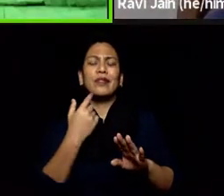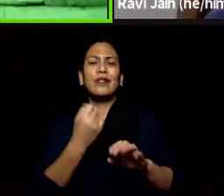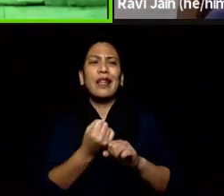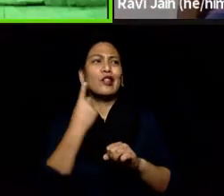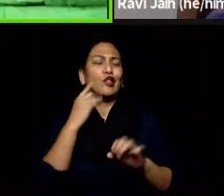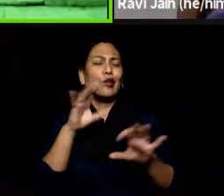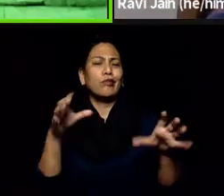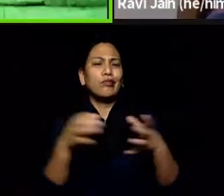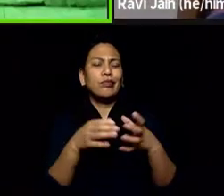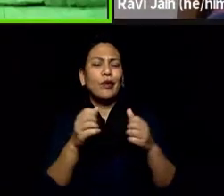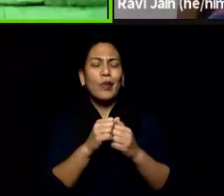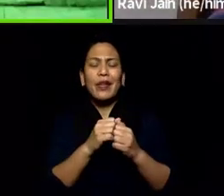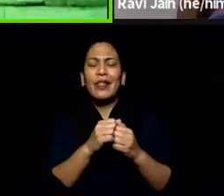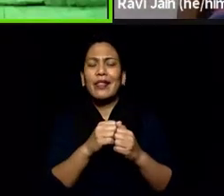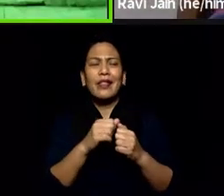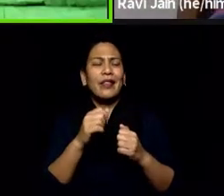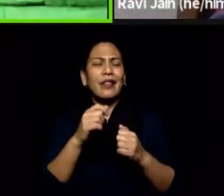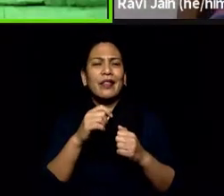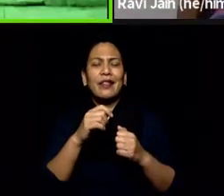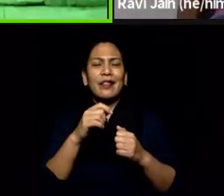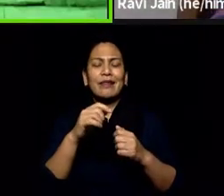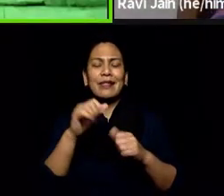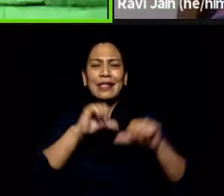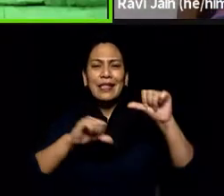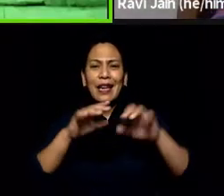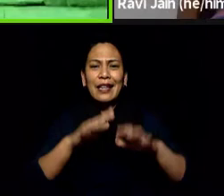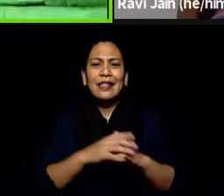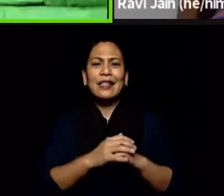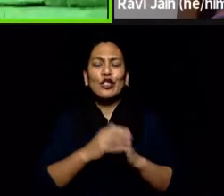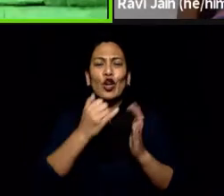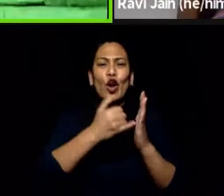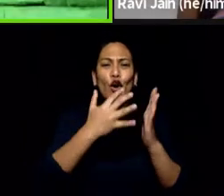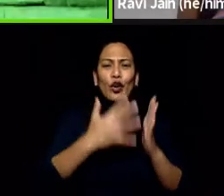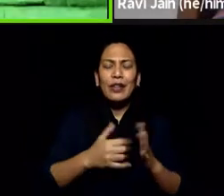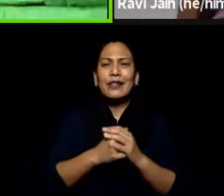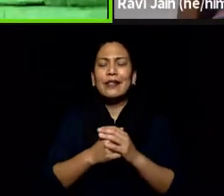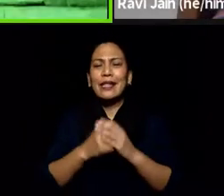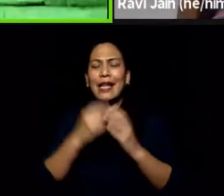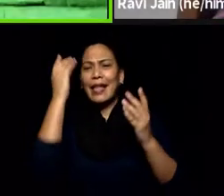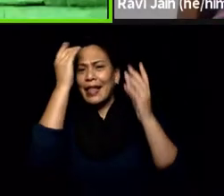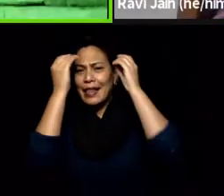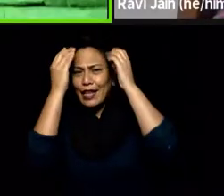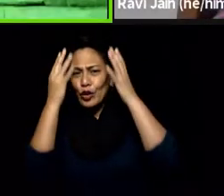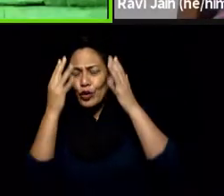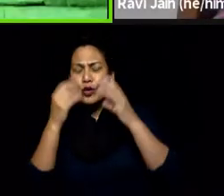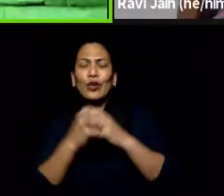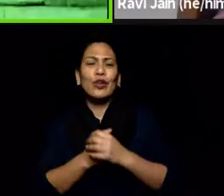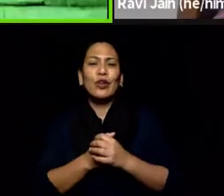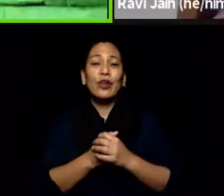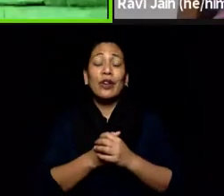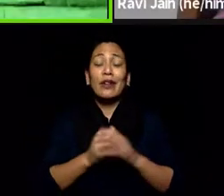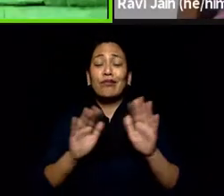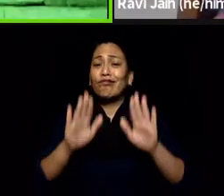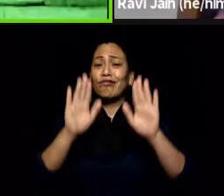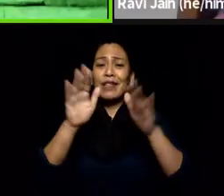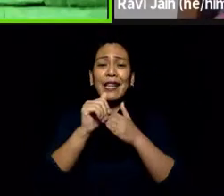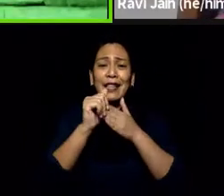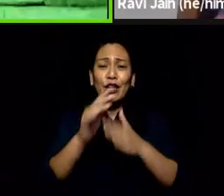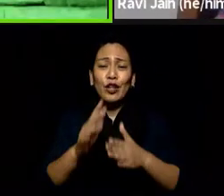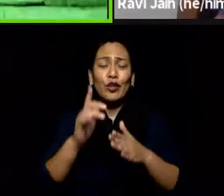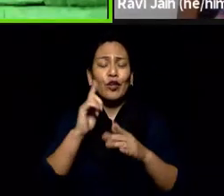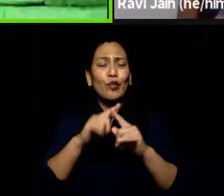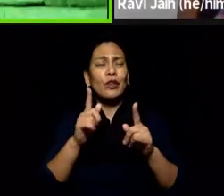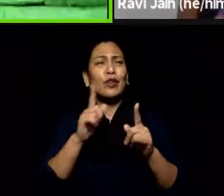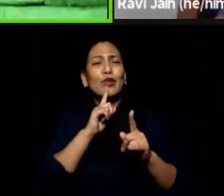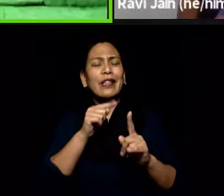of scientists and artists, thinkers, fantastic leaders, just to talk about, to learn about some of